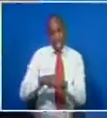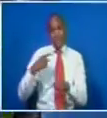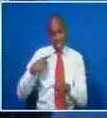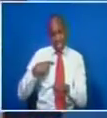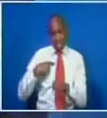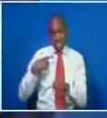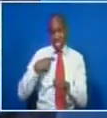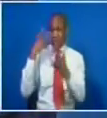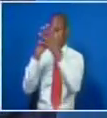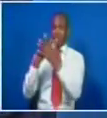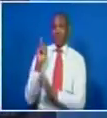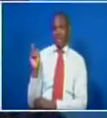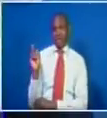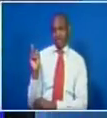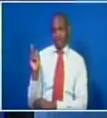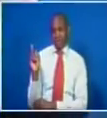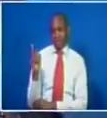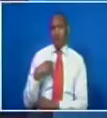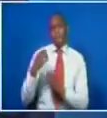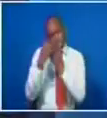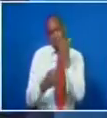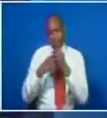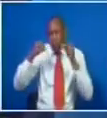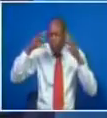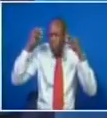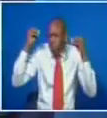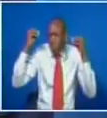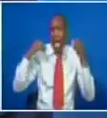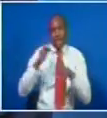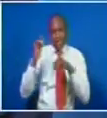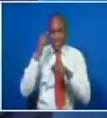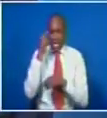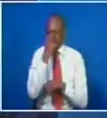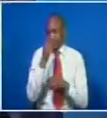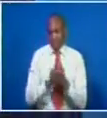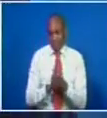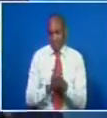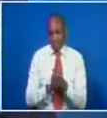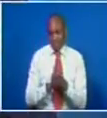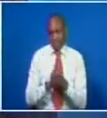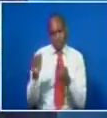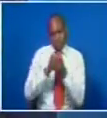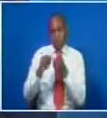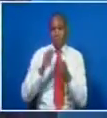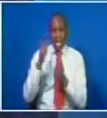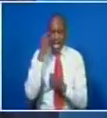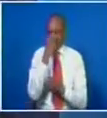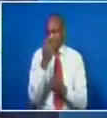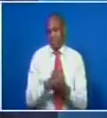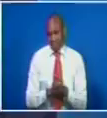the detention and the poor lighting in detention. That is what damaged my